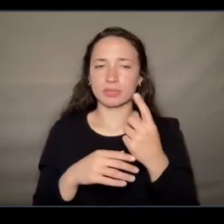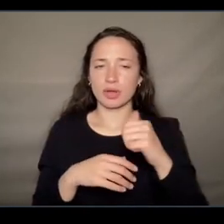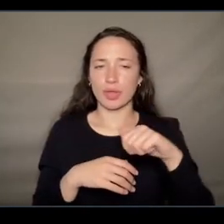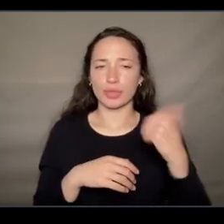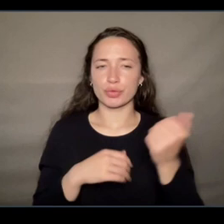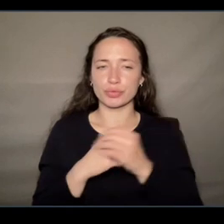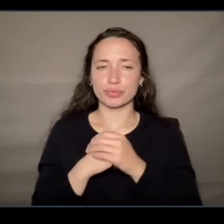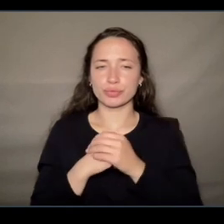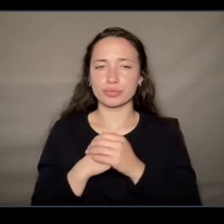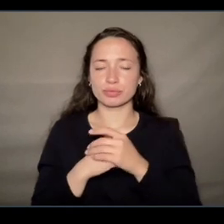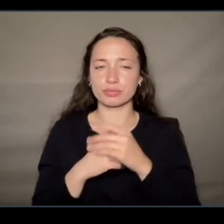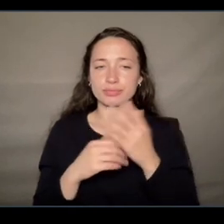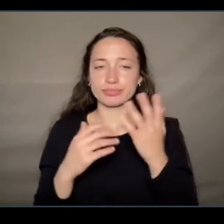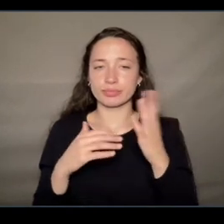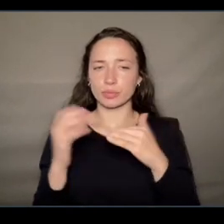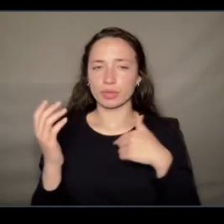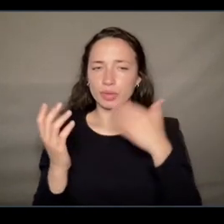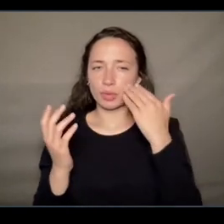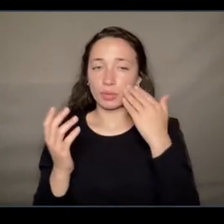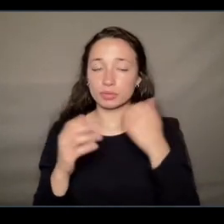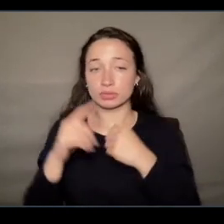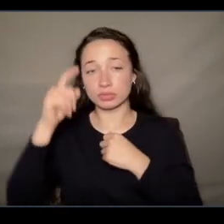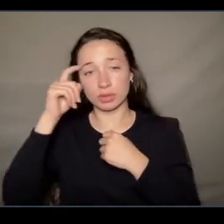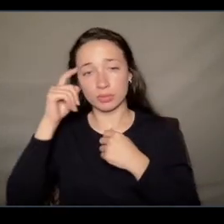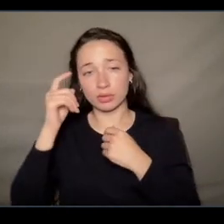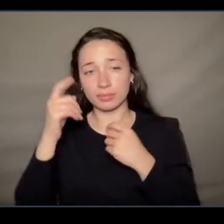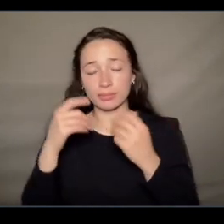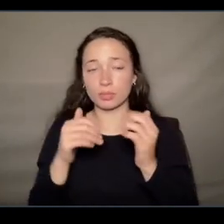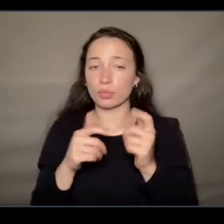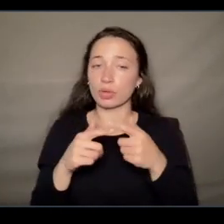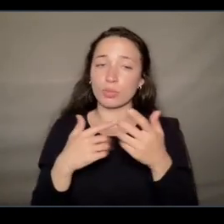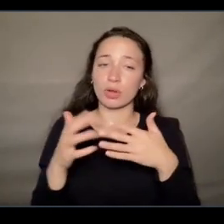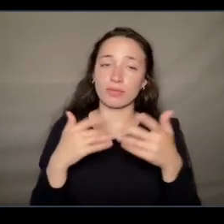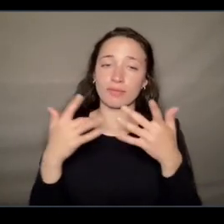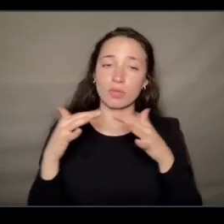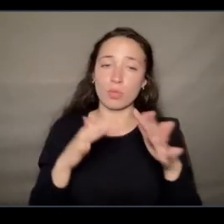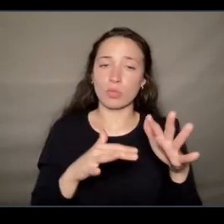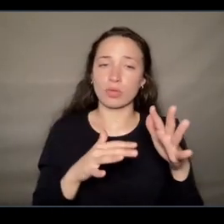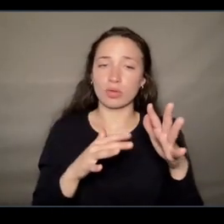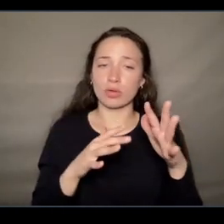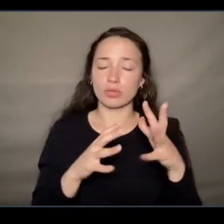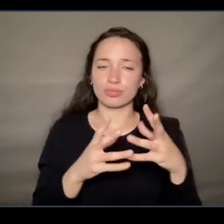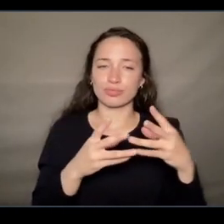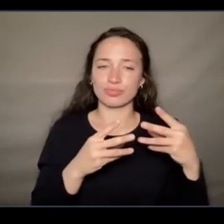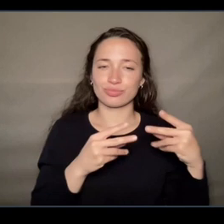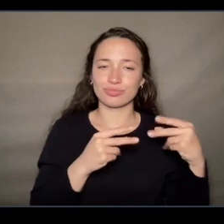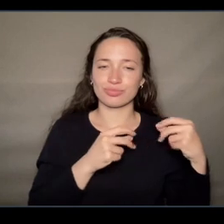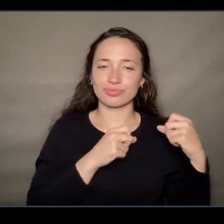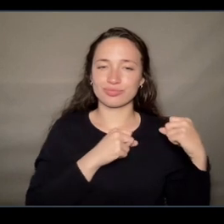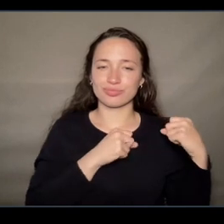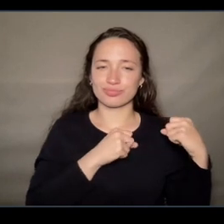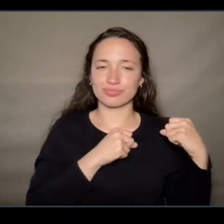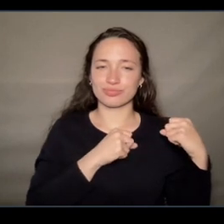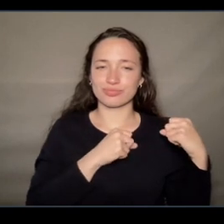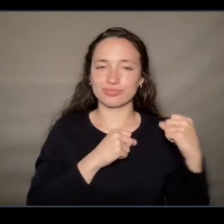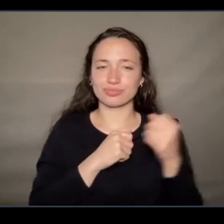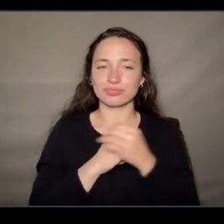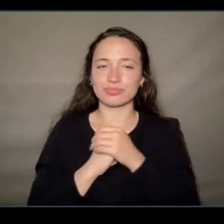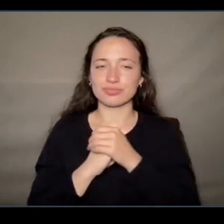something other than we know. Summer, when whatever flows begins to go